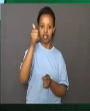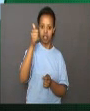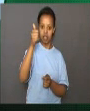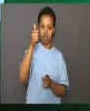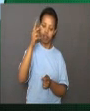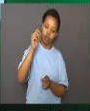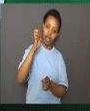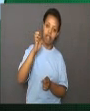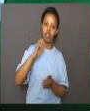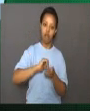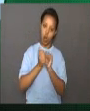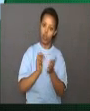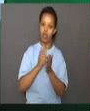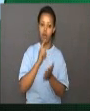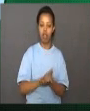denitrifying bacteria.